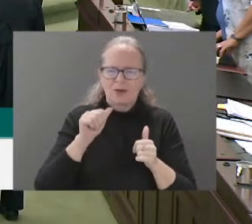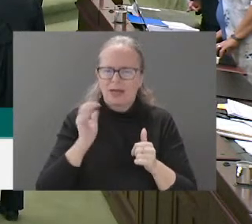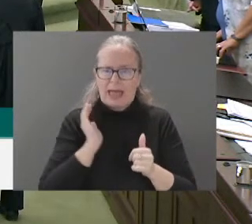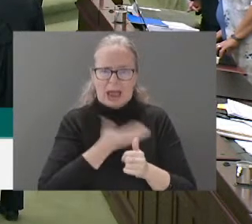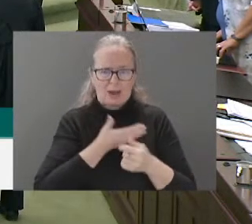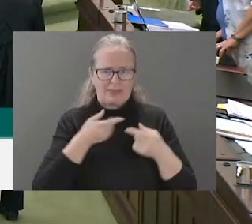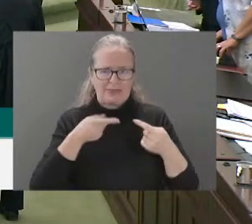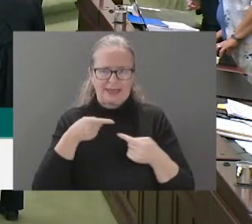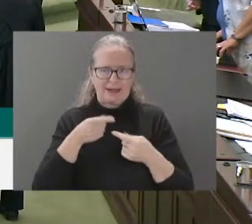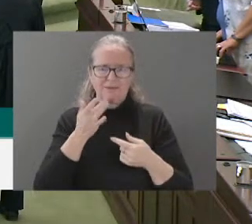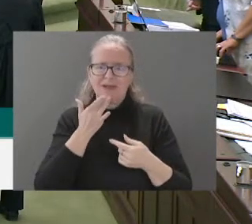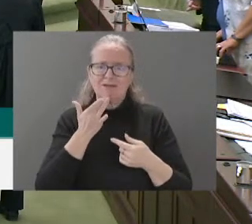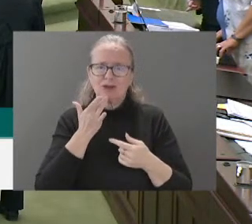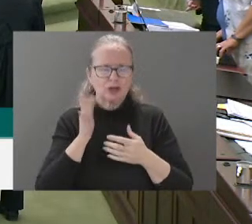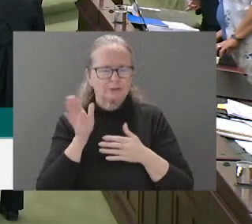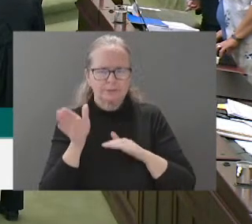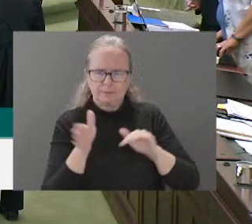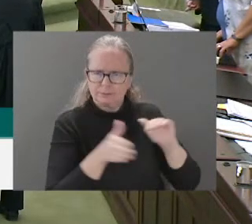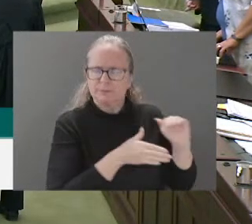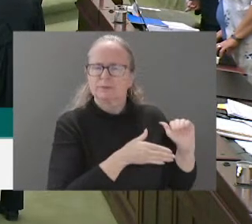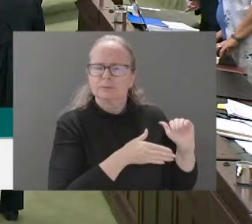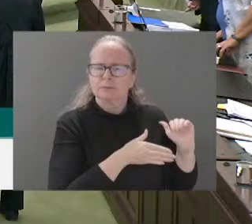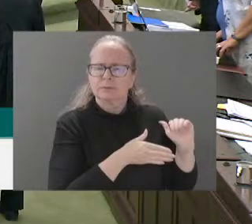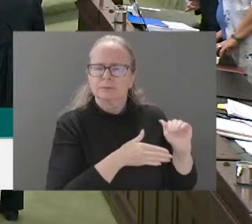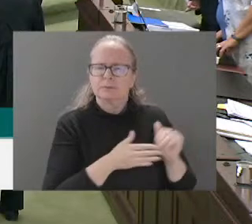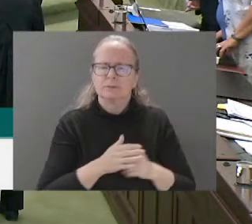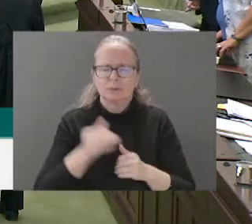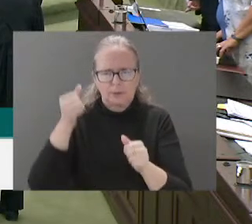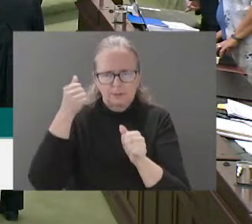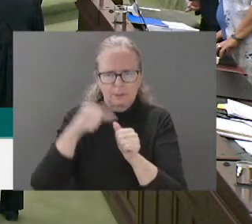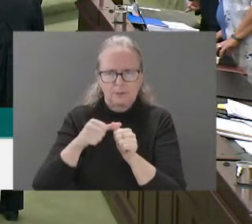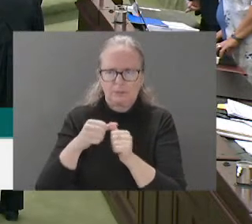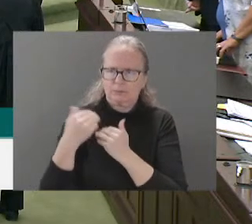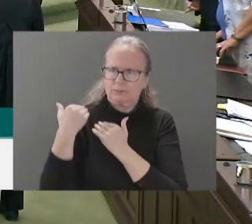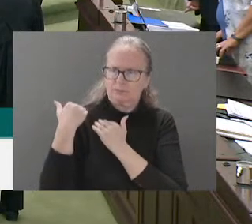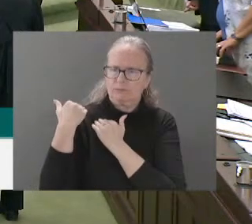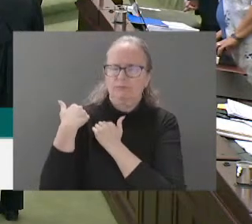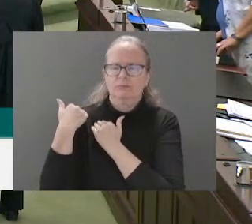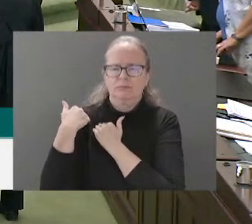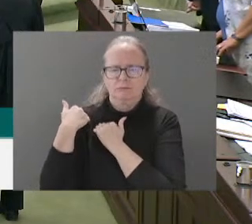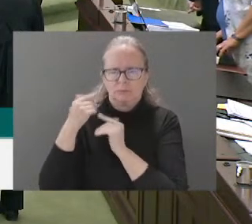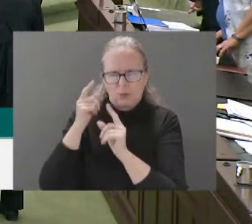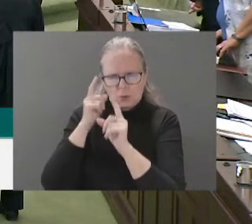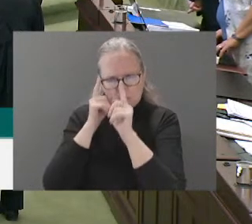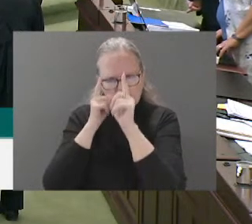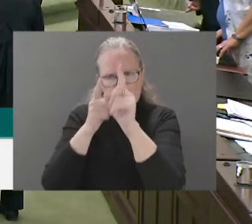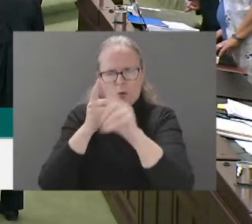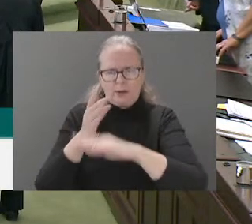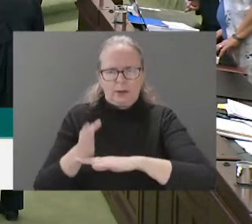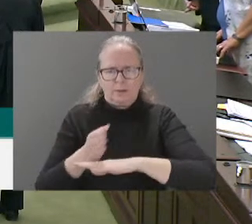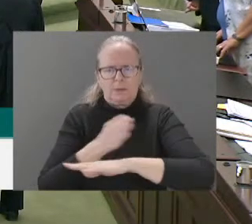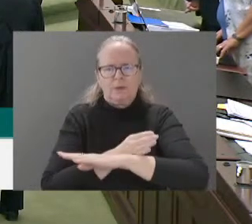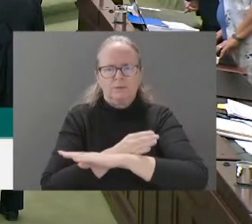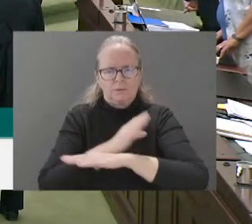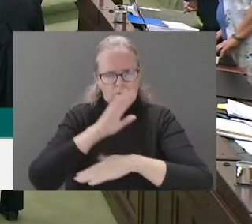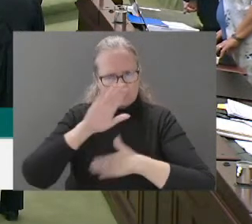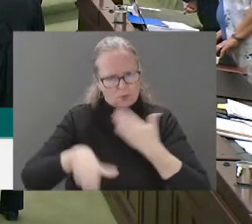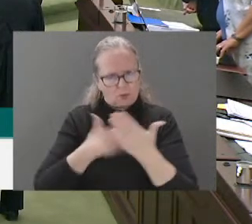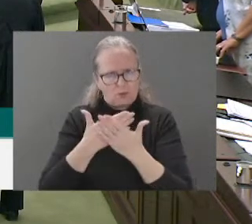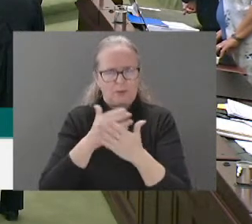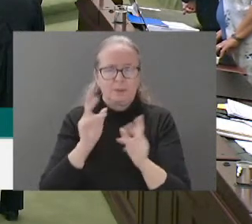Prejudice keep in mind their responsibility to seek to improve the condition of all